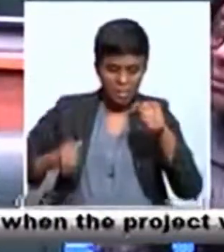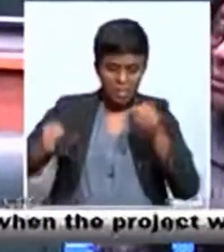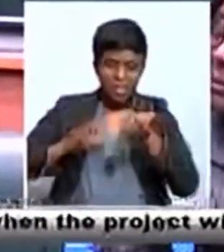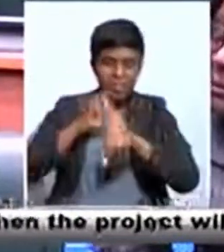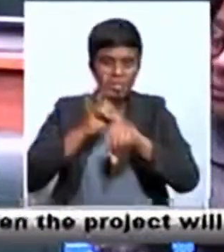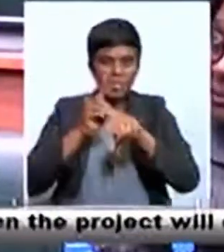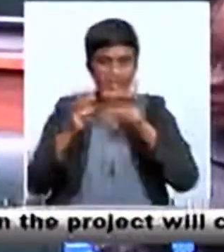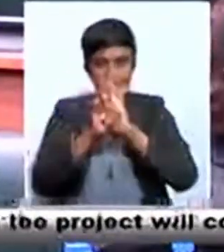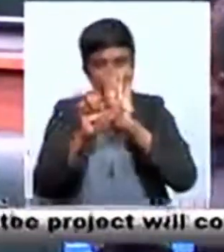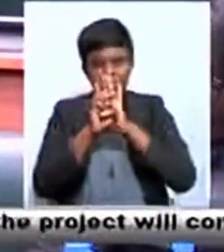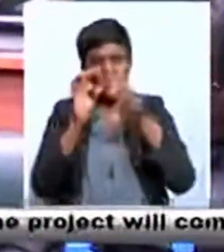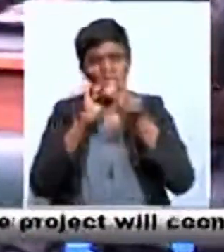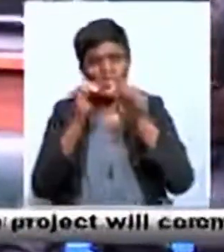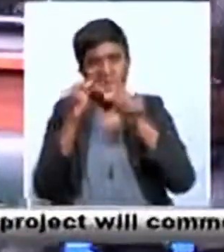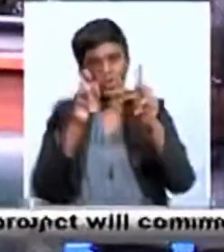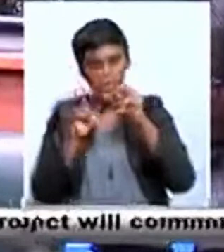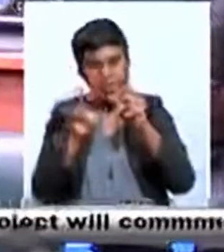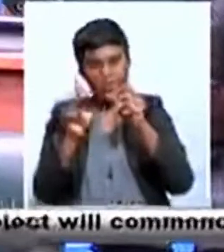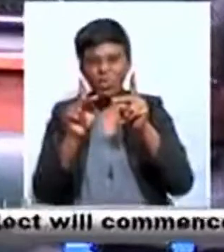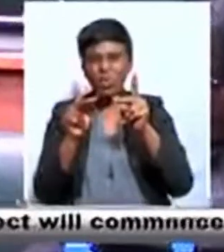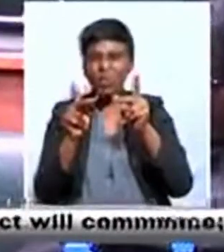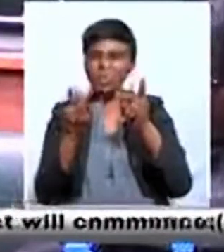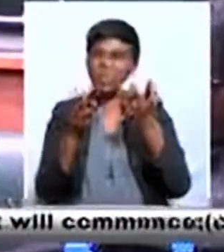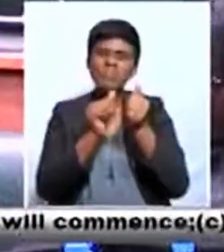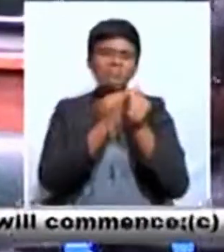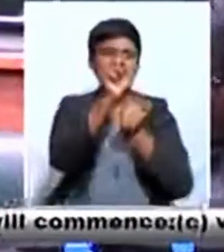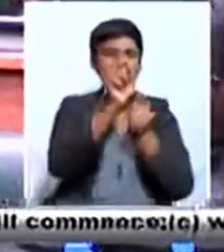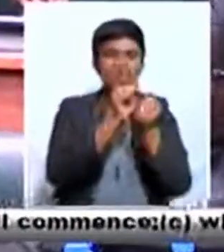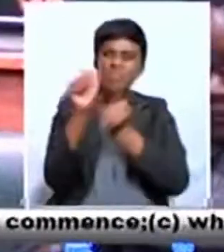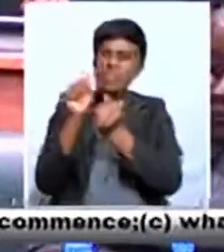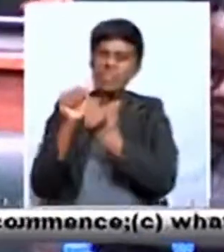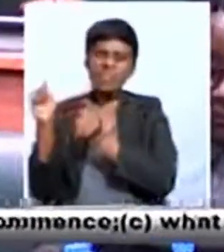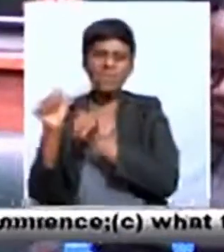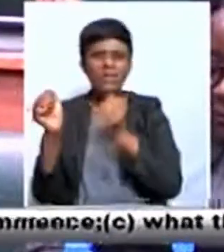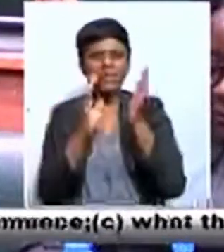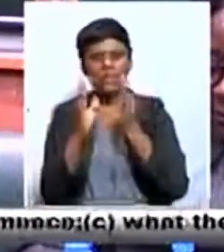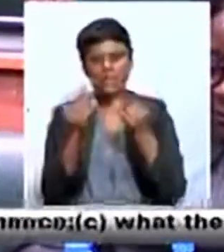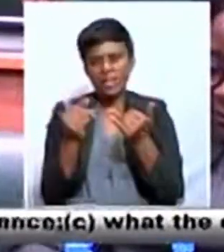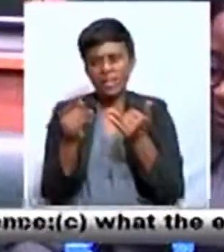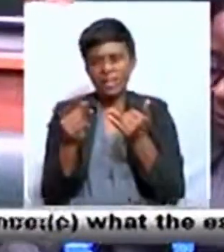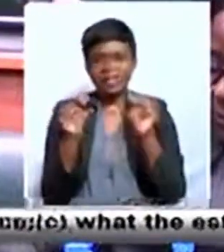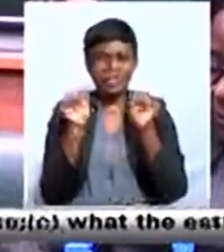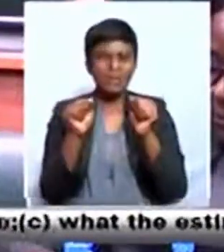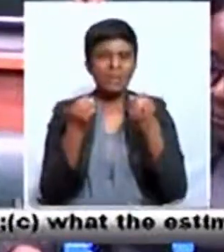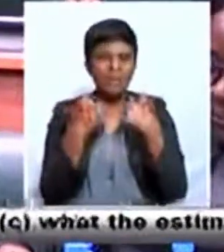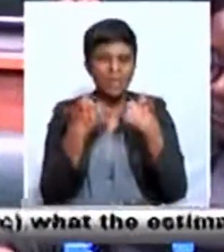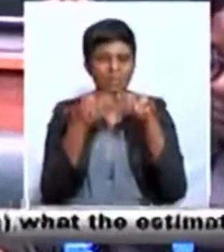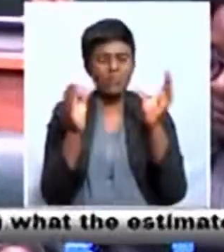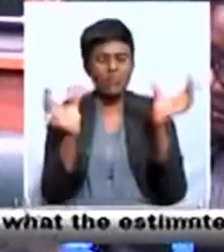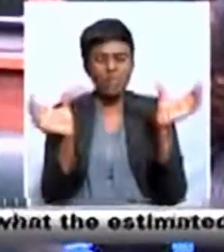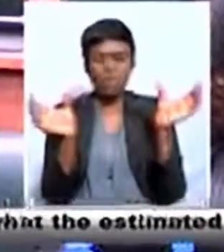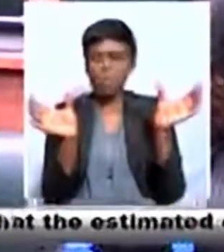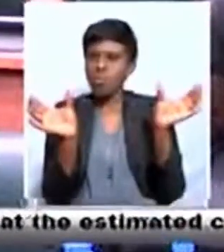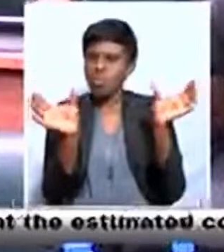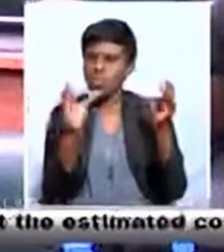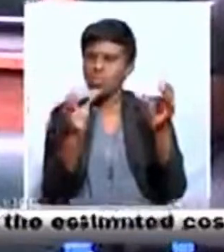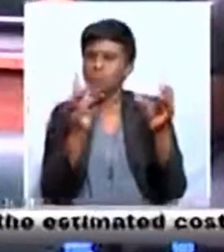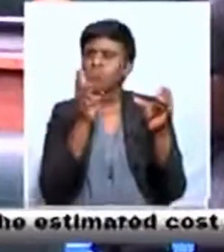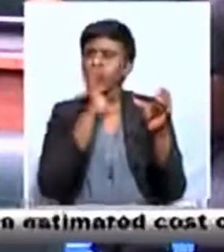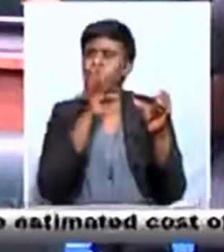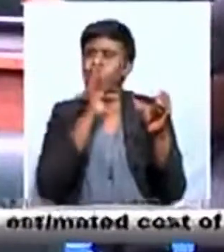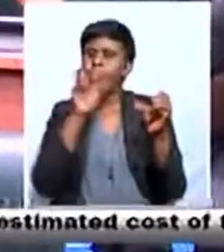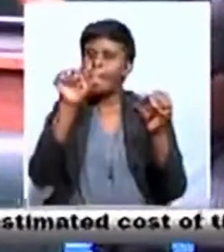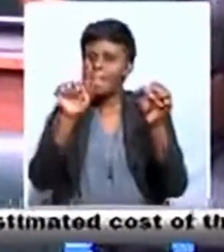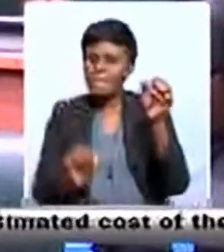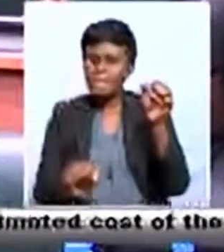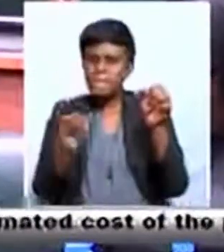where the population is sparsely arranged, I think it's desirable to put a communal borehole so that people can just